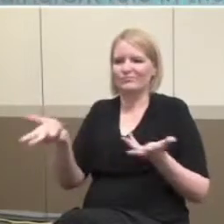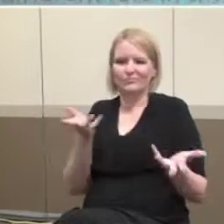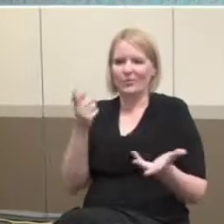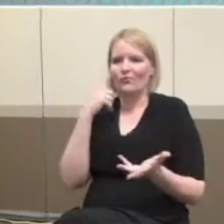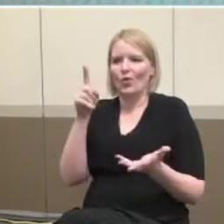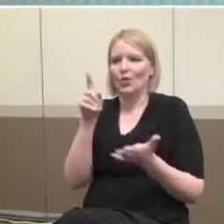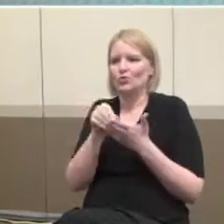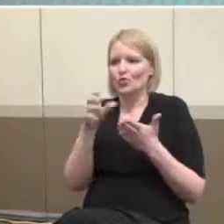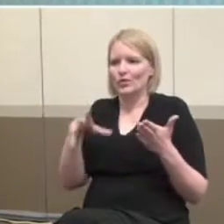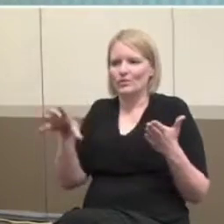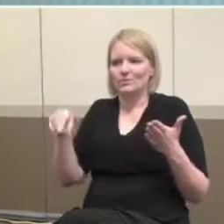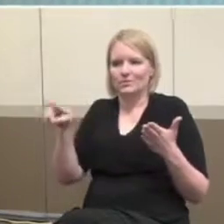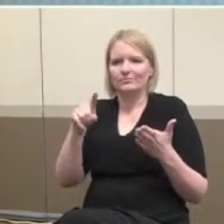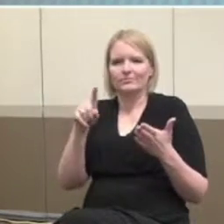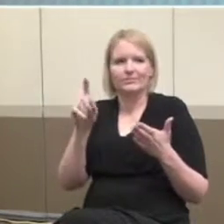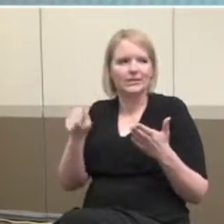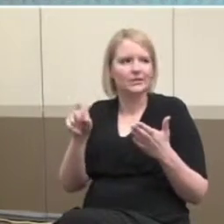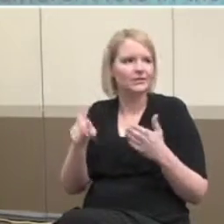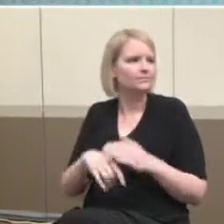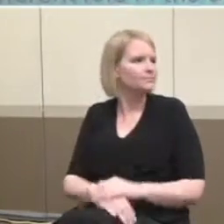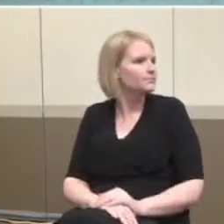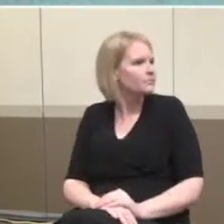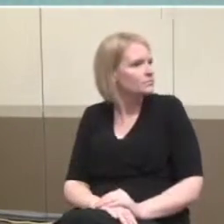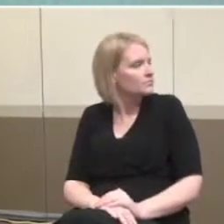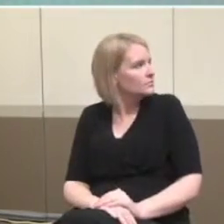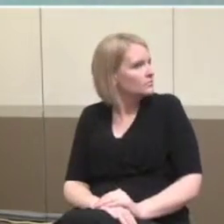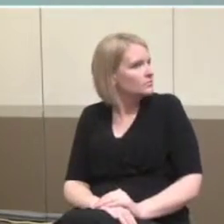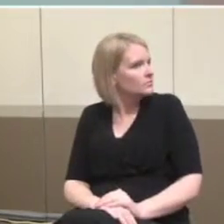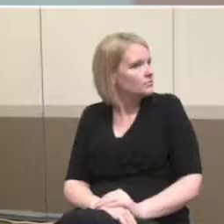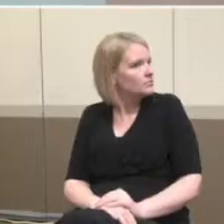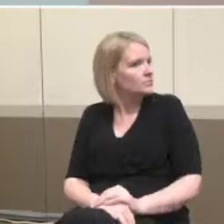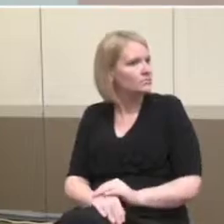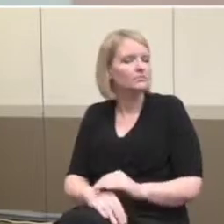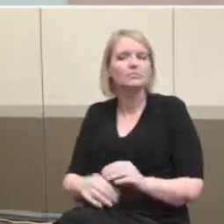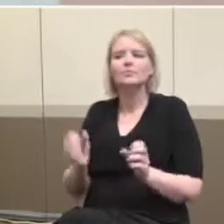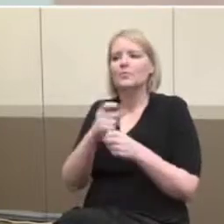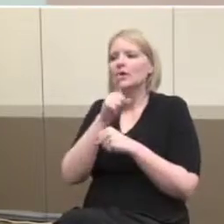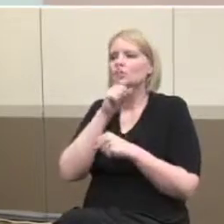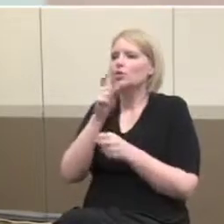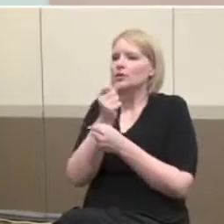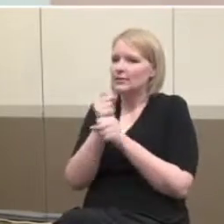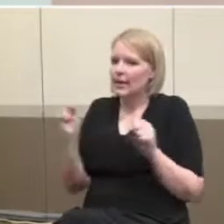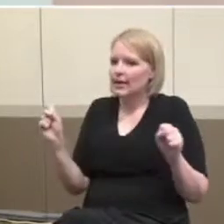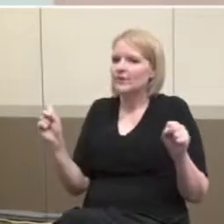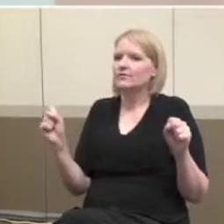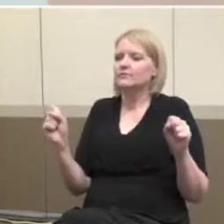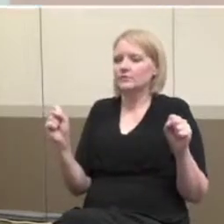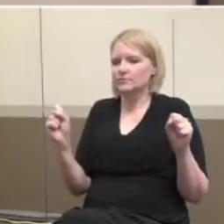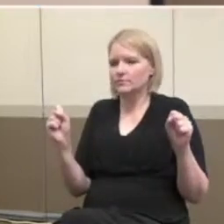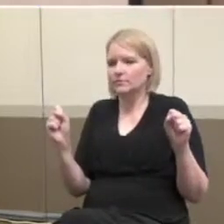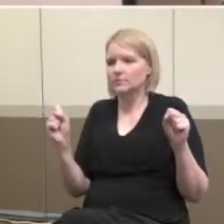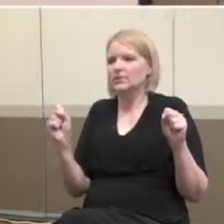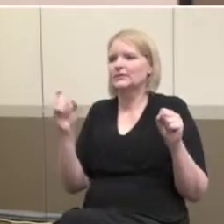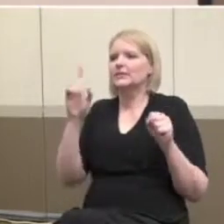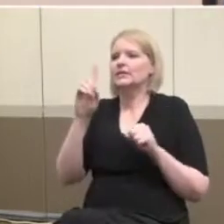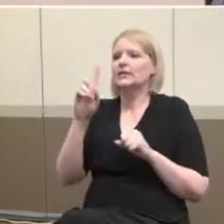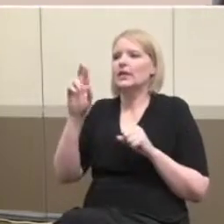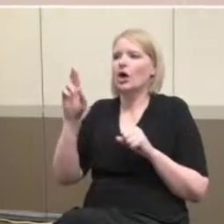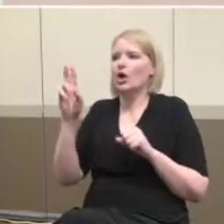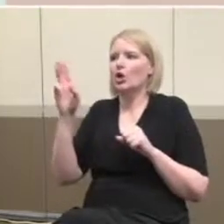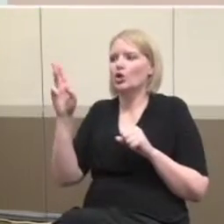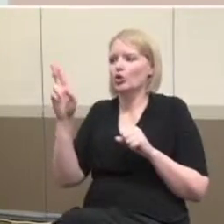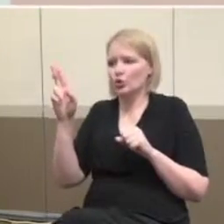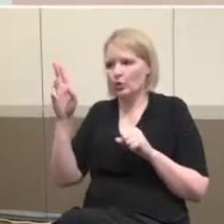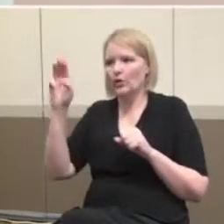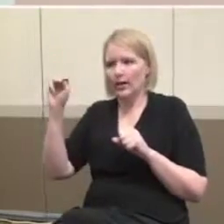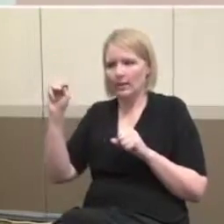may be needed at that level. Make sure that there's a sense of security and safety. Our D, R, U,